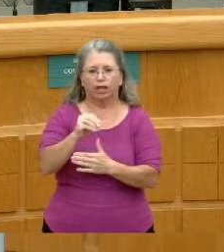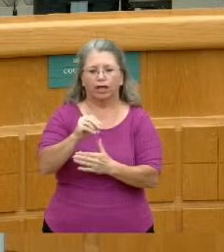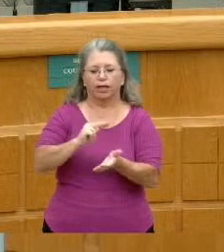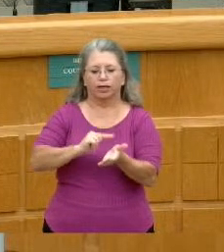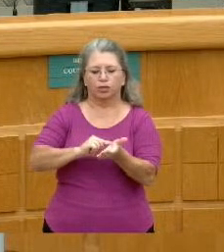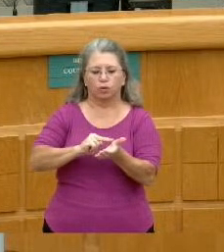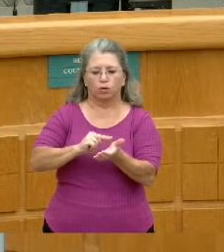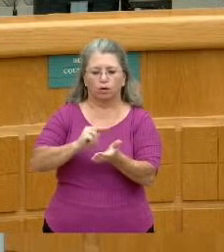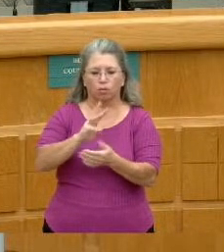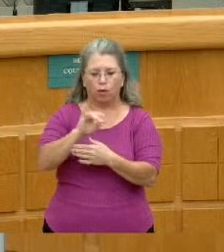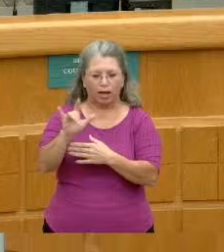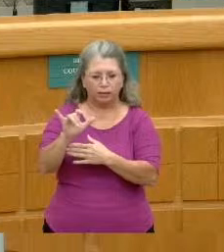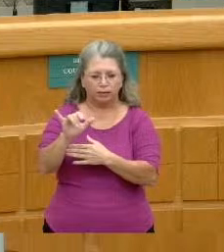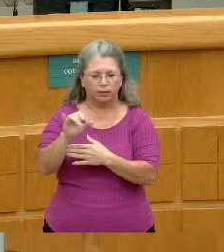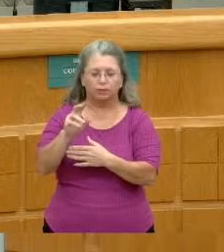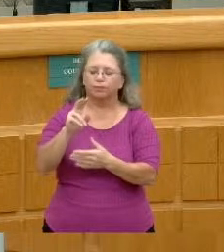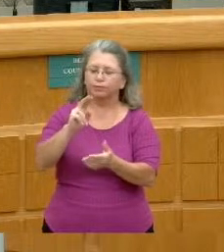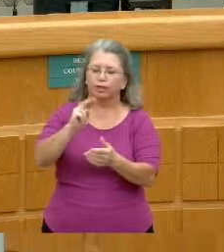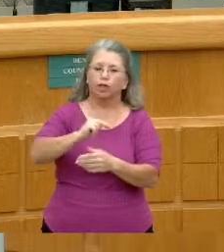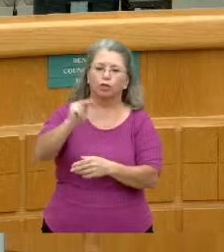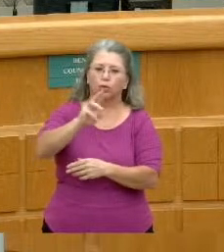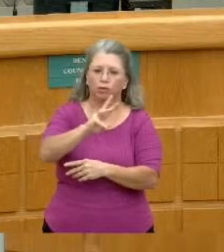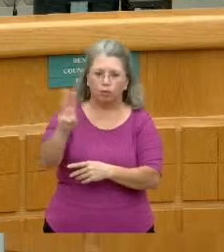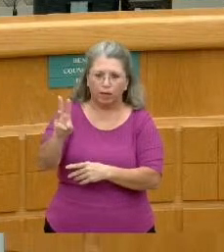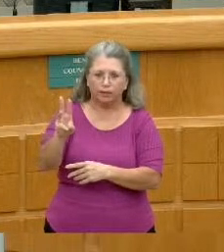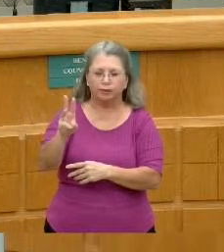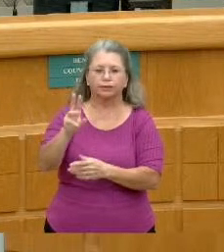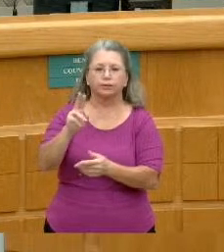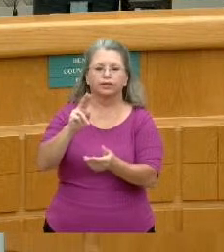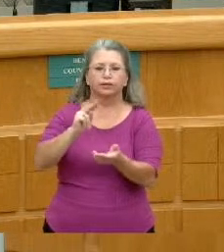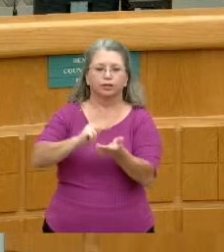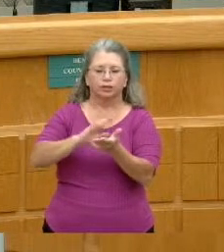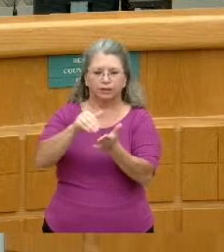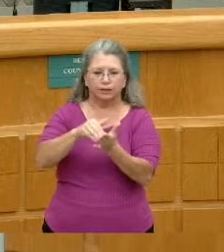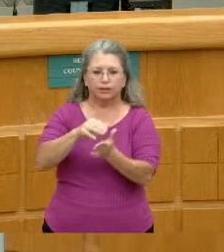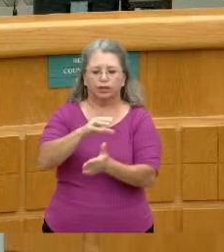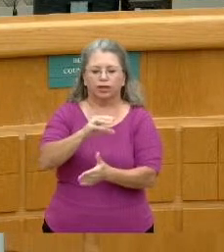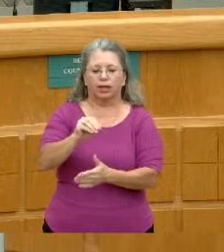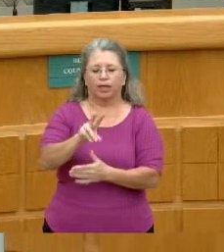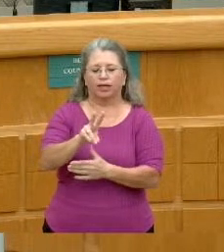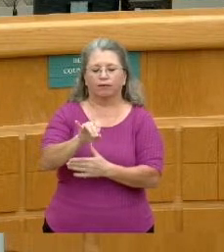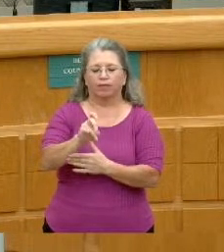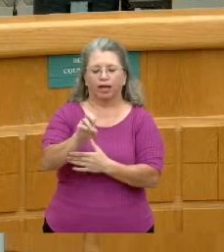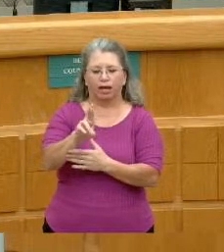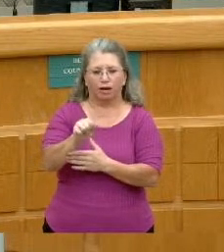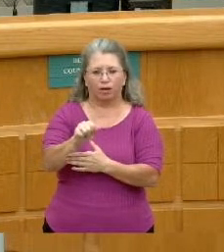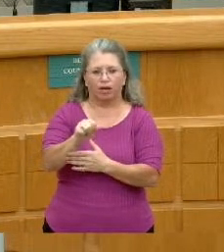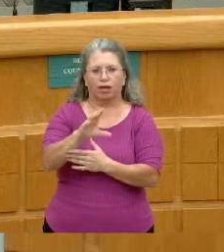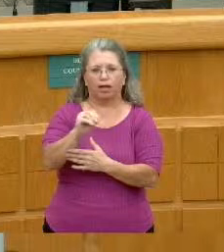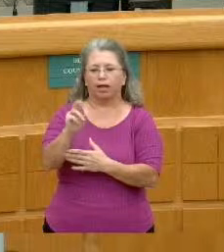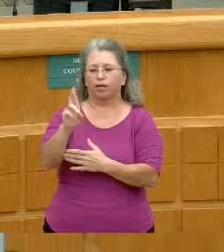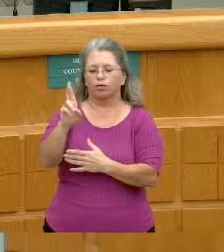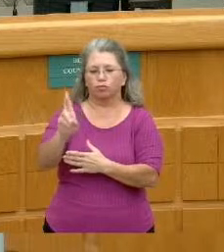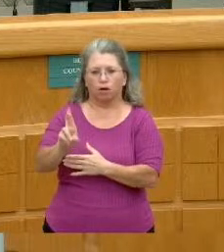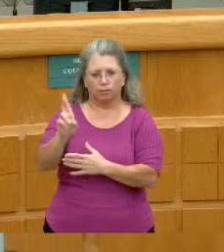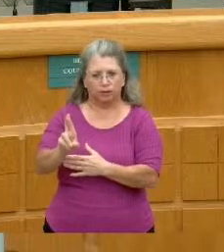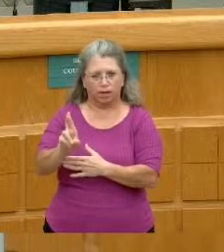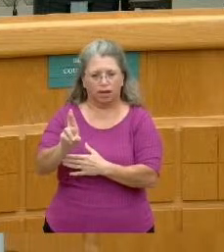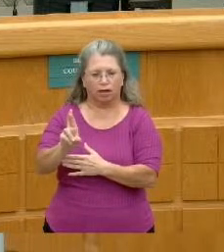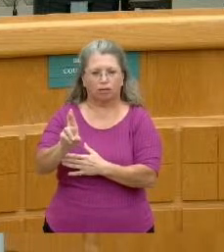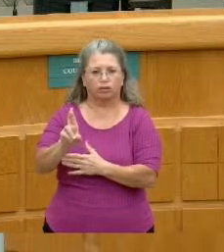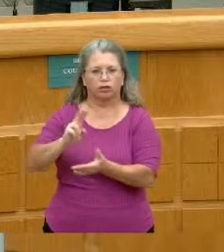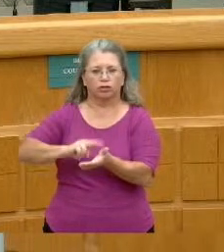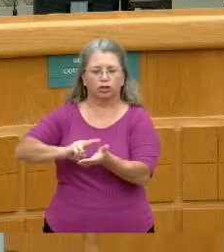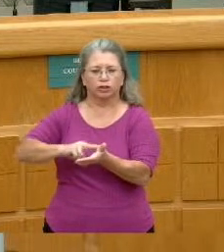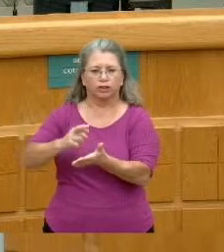Elon Corpus Christi Nursing Center, the Vieira Assisted Living Center, and the Robstown Nursing